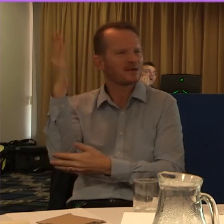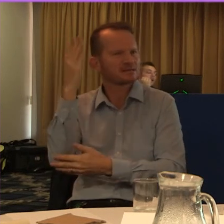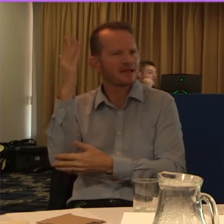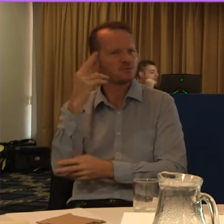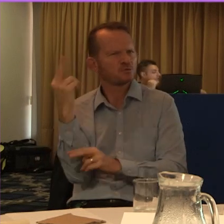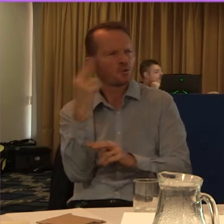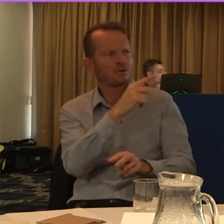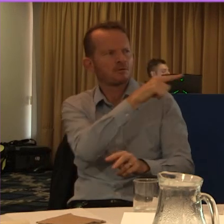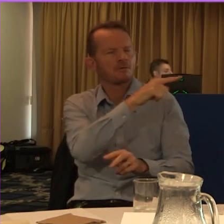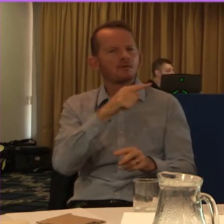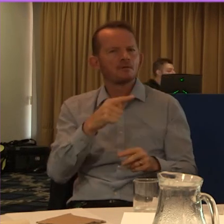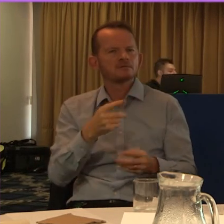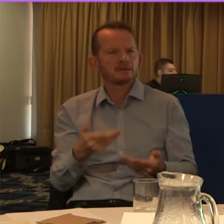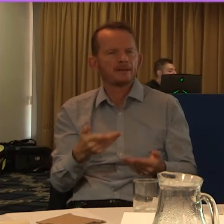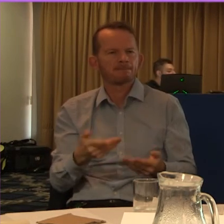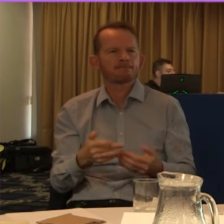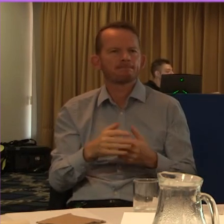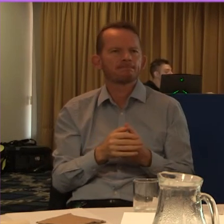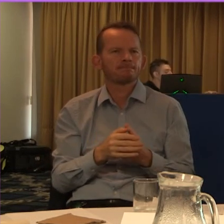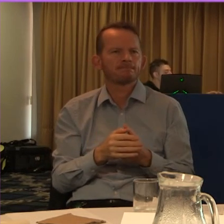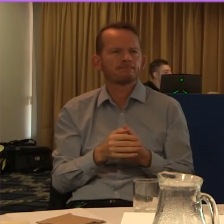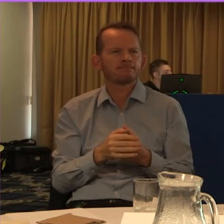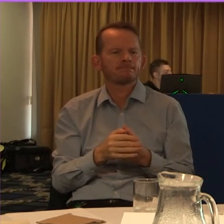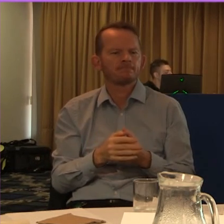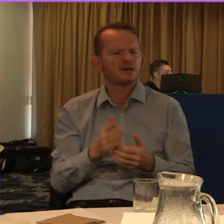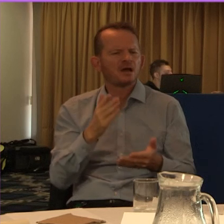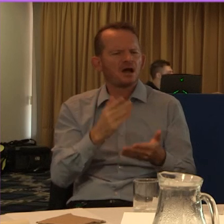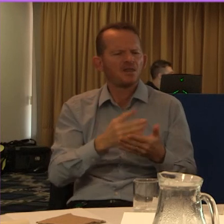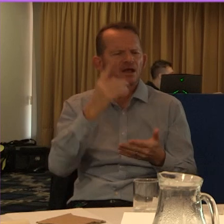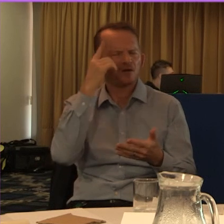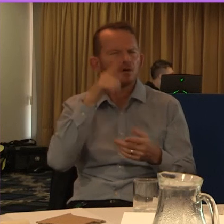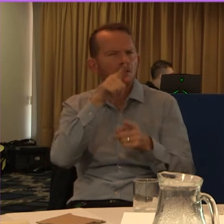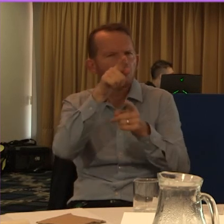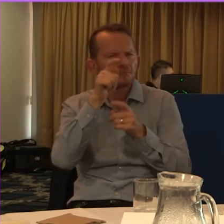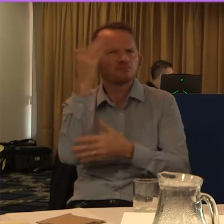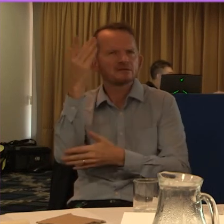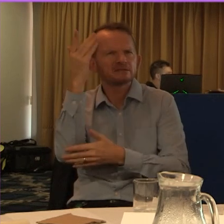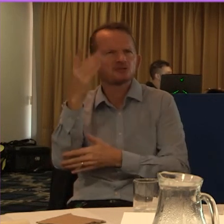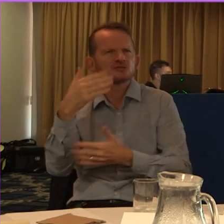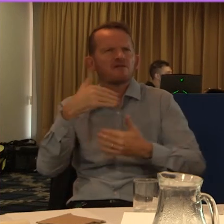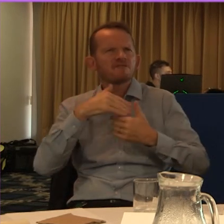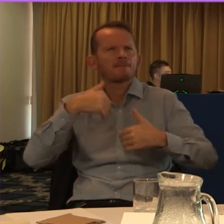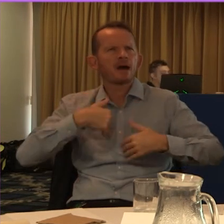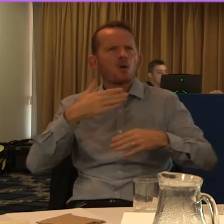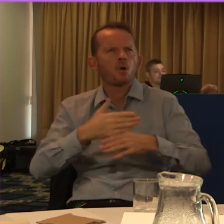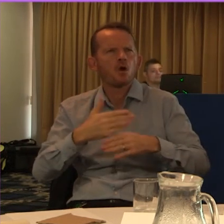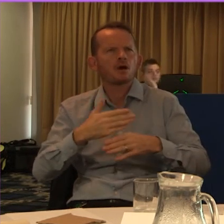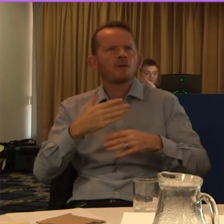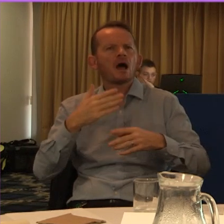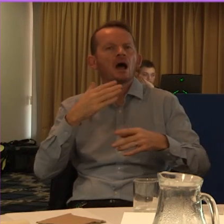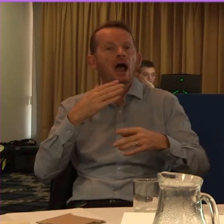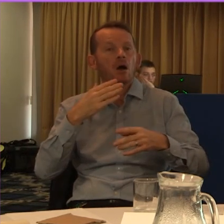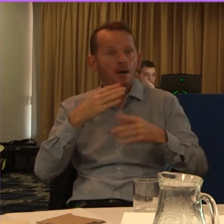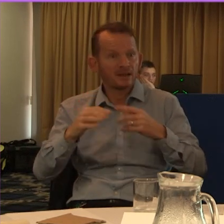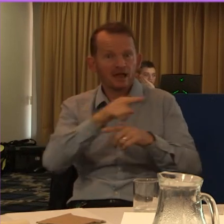presentations. So I think it's not just about thinking what the presentations we'll hear means for the work that you do, but also how it applies